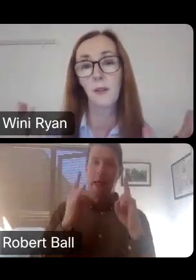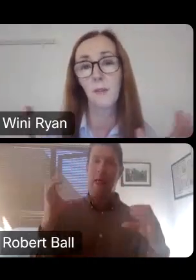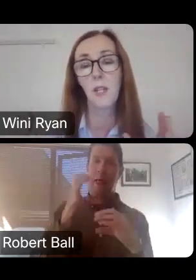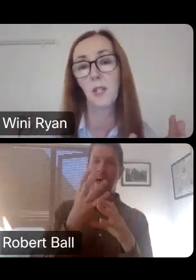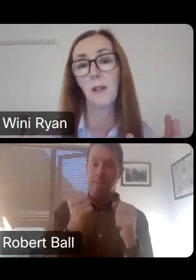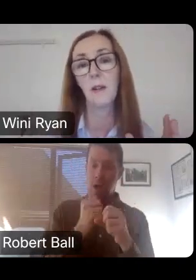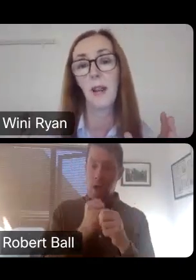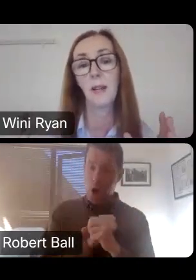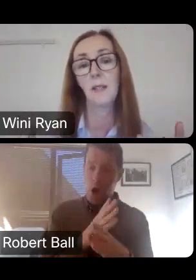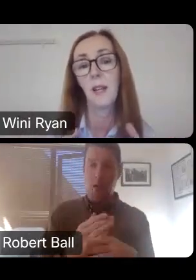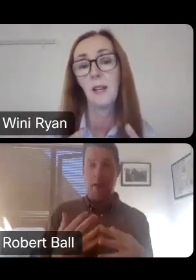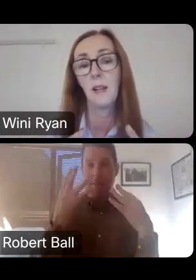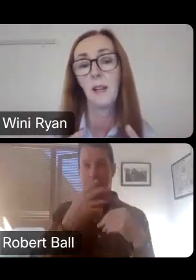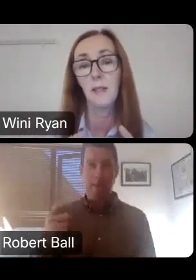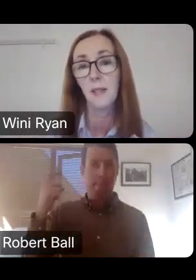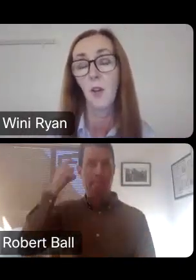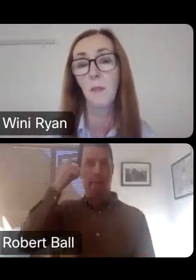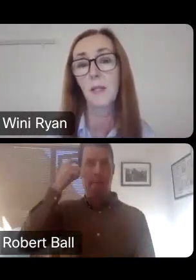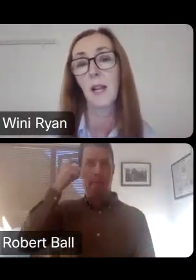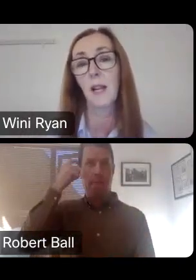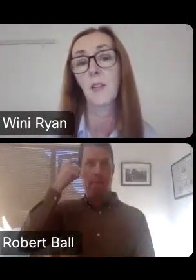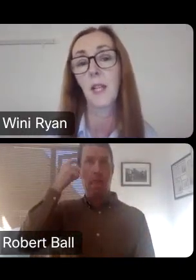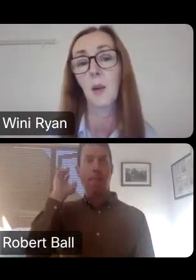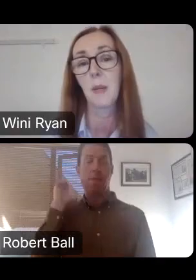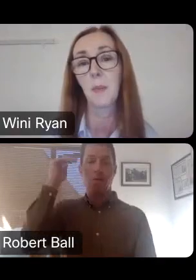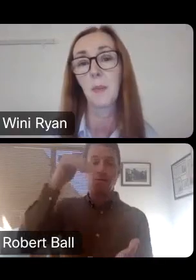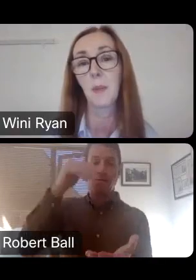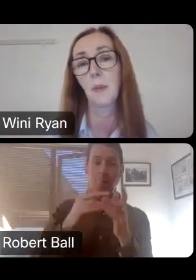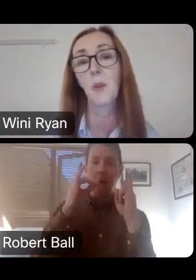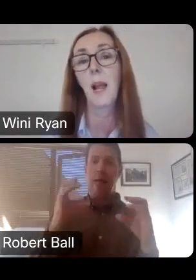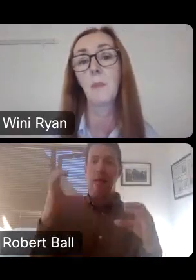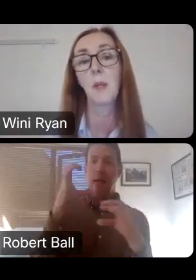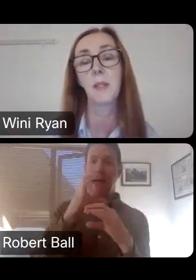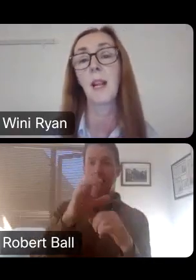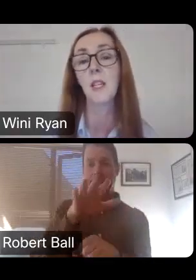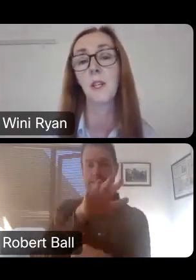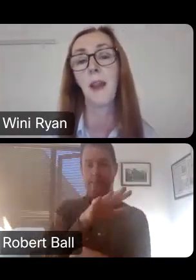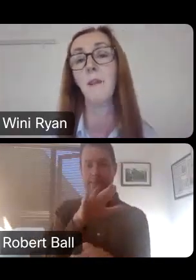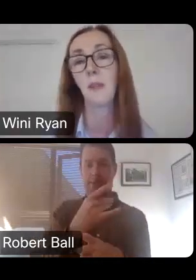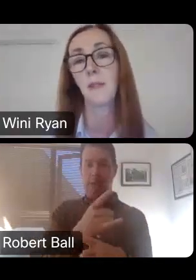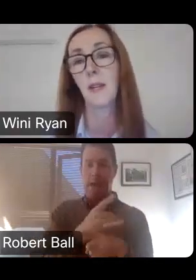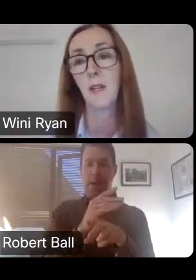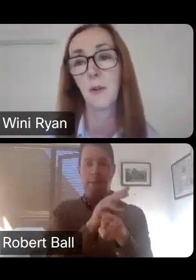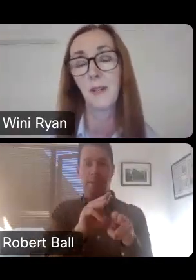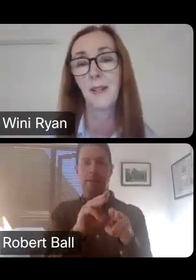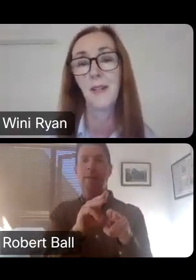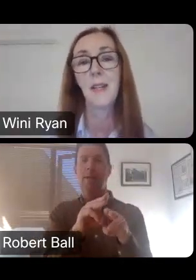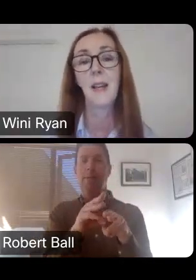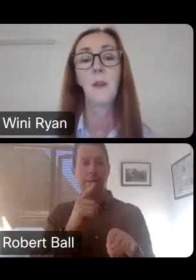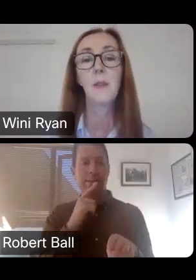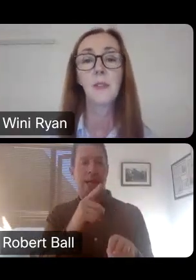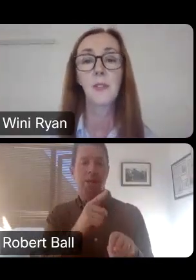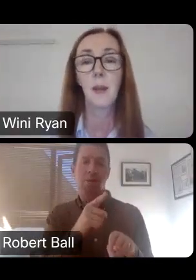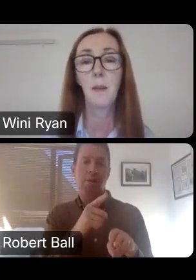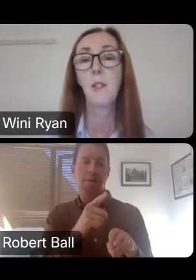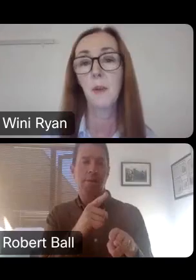this information in their heads, and they come into healthcare to help people. So I'm going to help you by telling you everything that I know. And